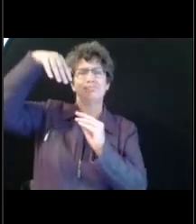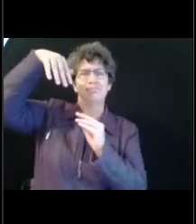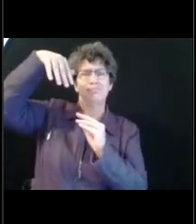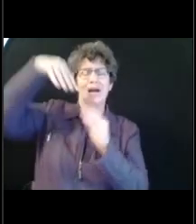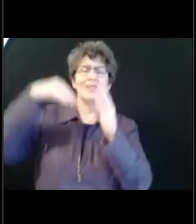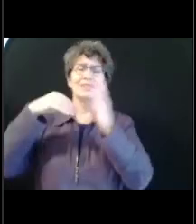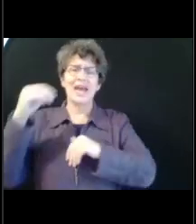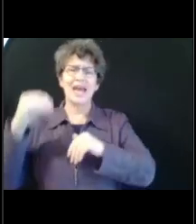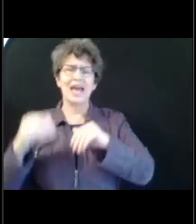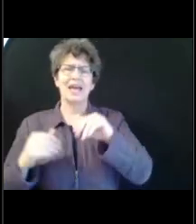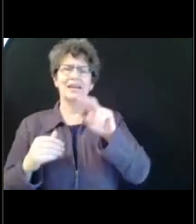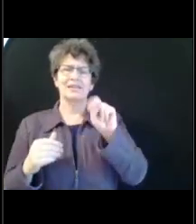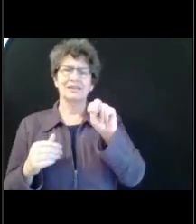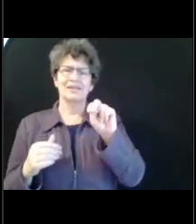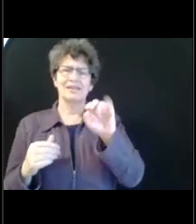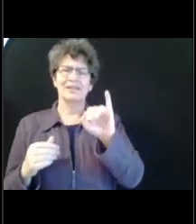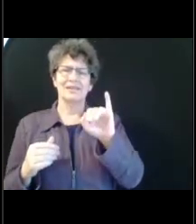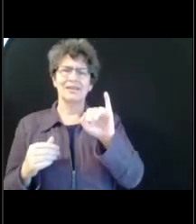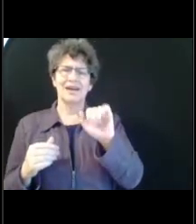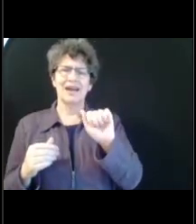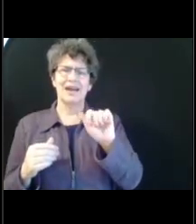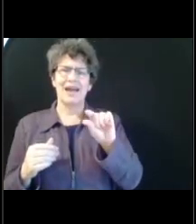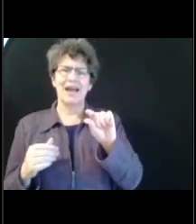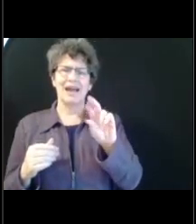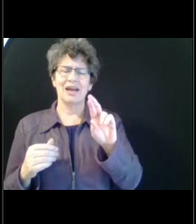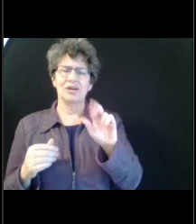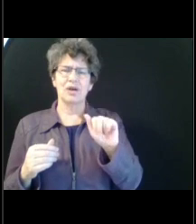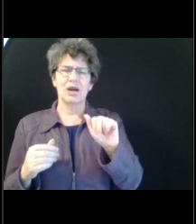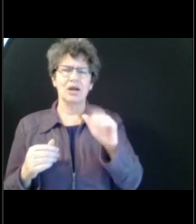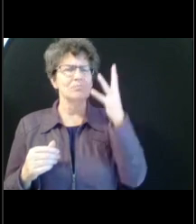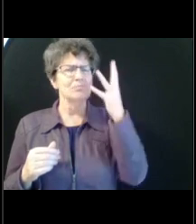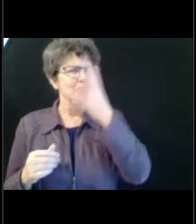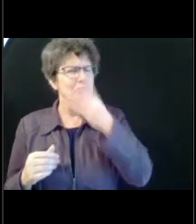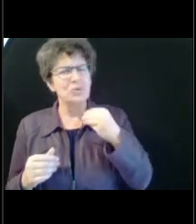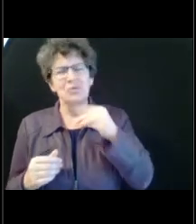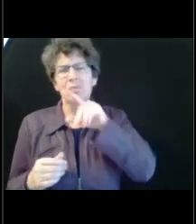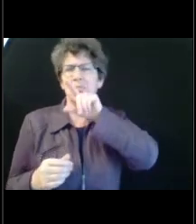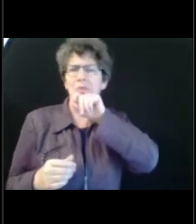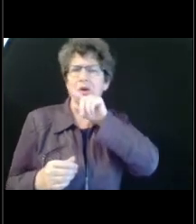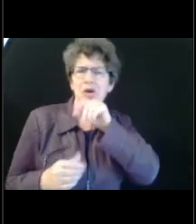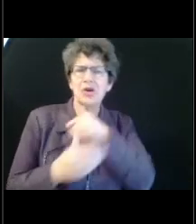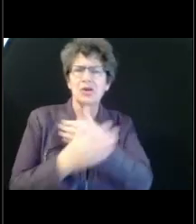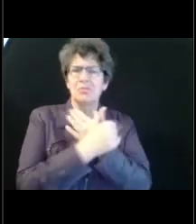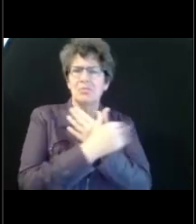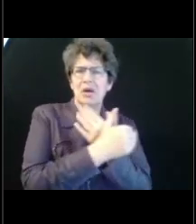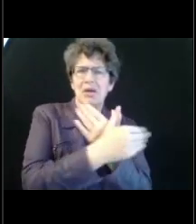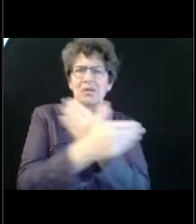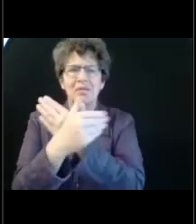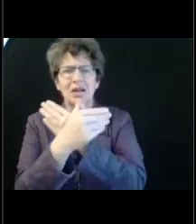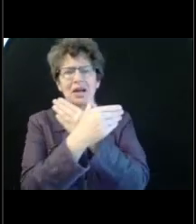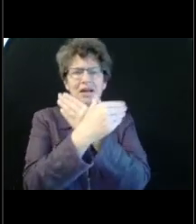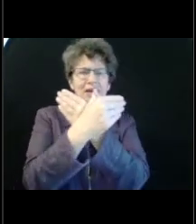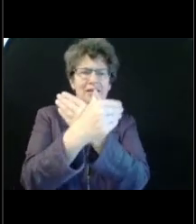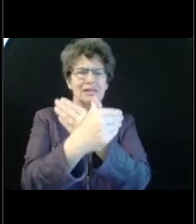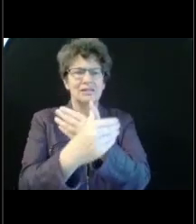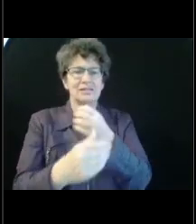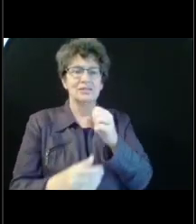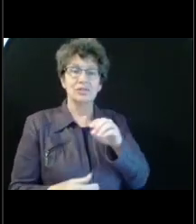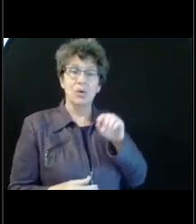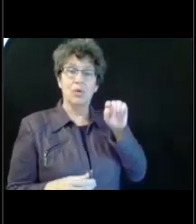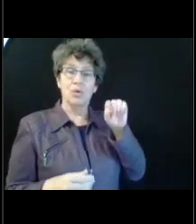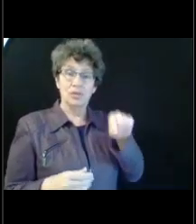spectacular birds and butterflies, and it's just an incredible place to see. And because she talked about it, I eventually got to